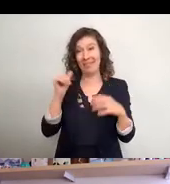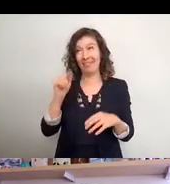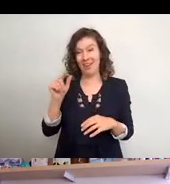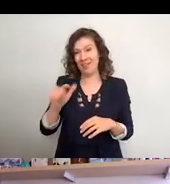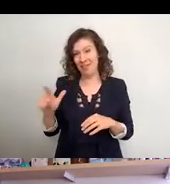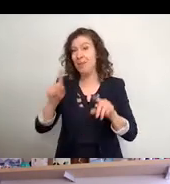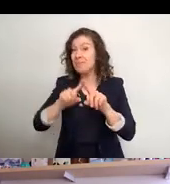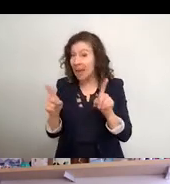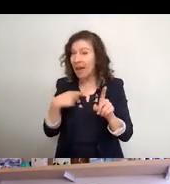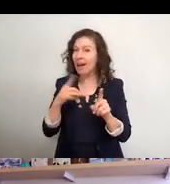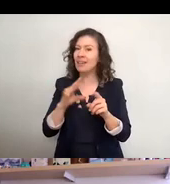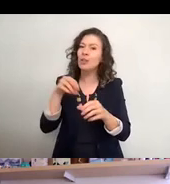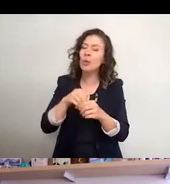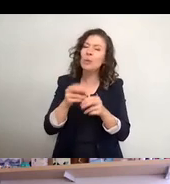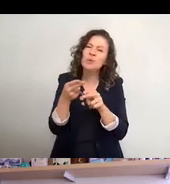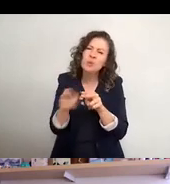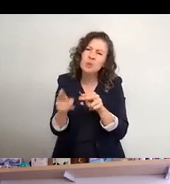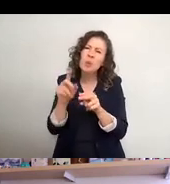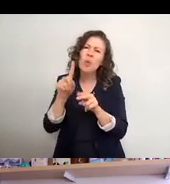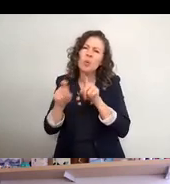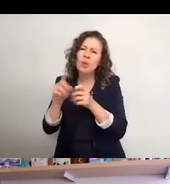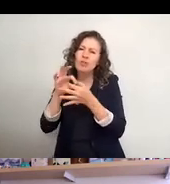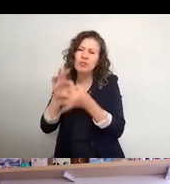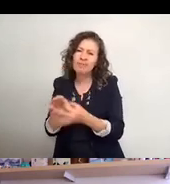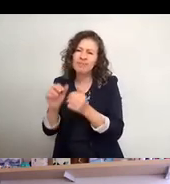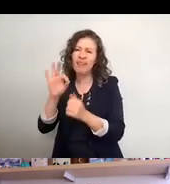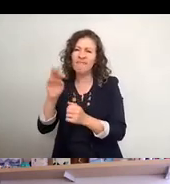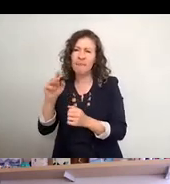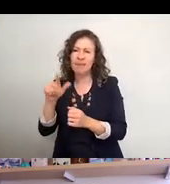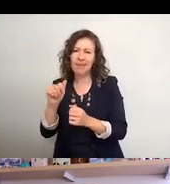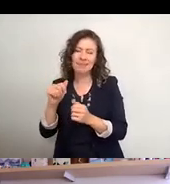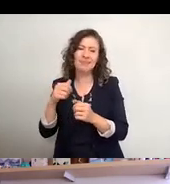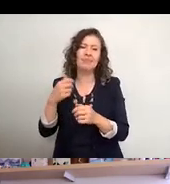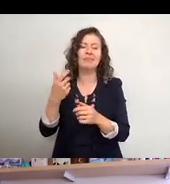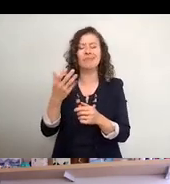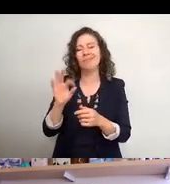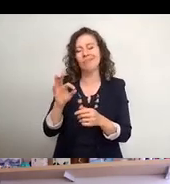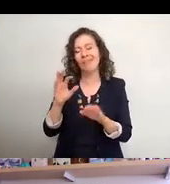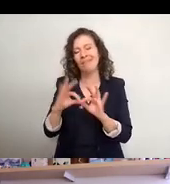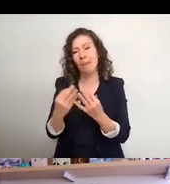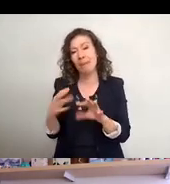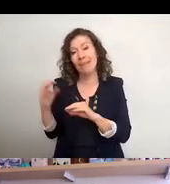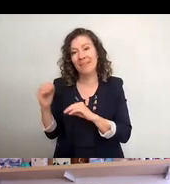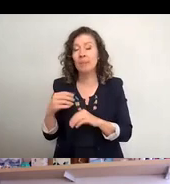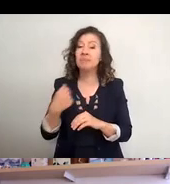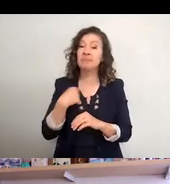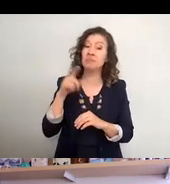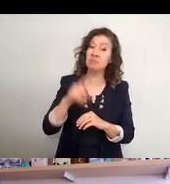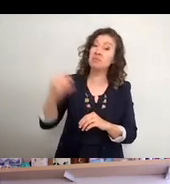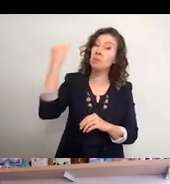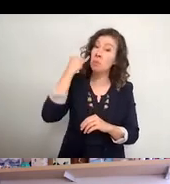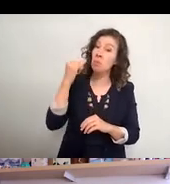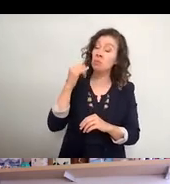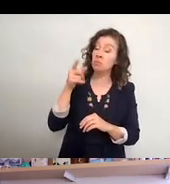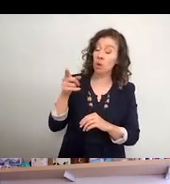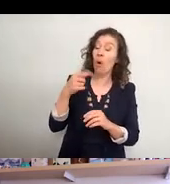to include a very short family leave questionnaire. And I specifically asked, if mothers took time off after